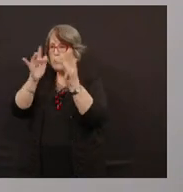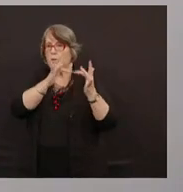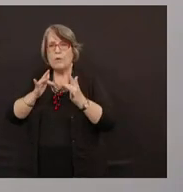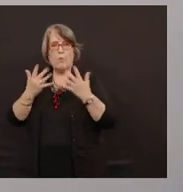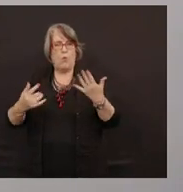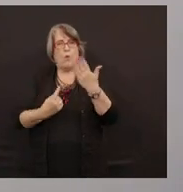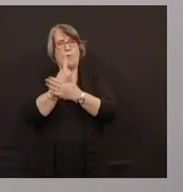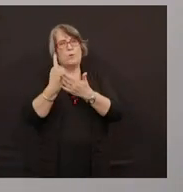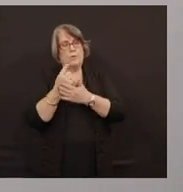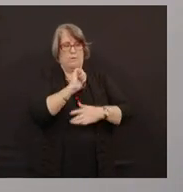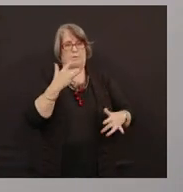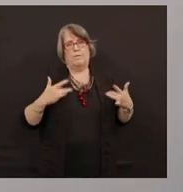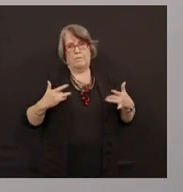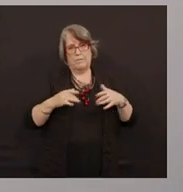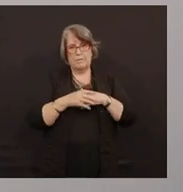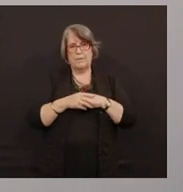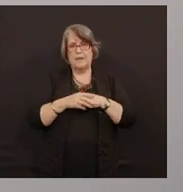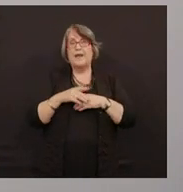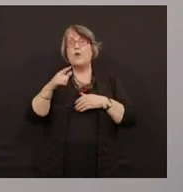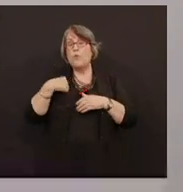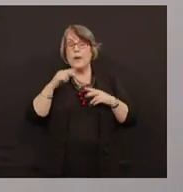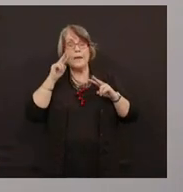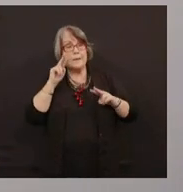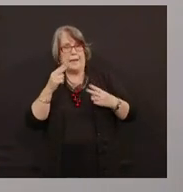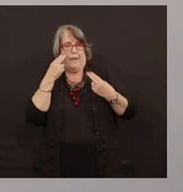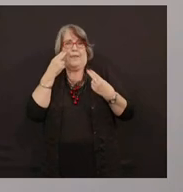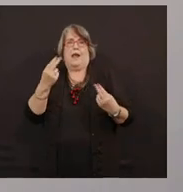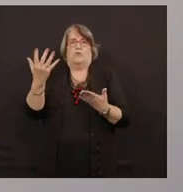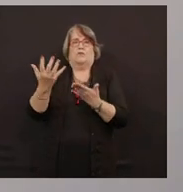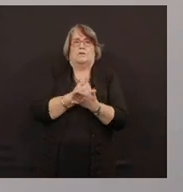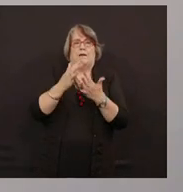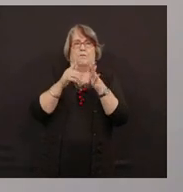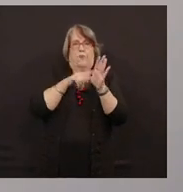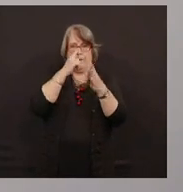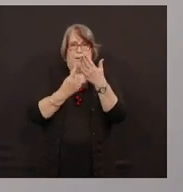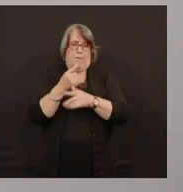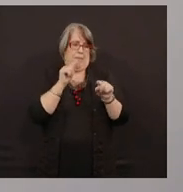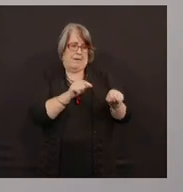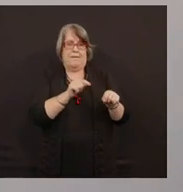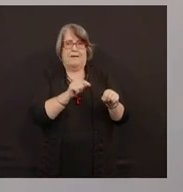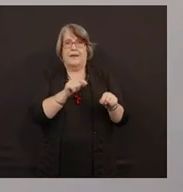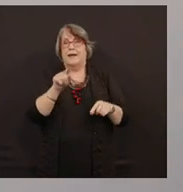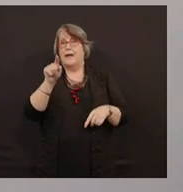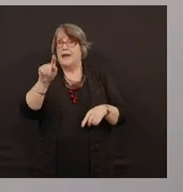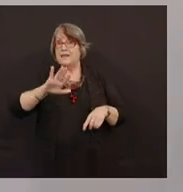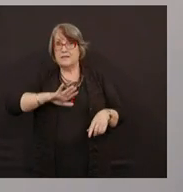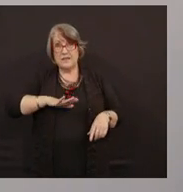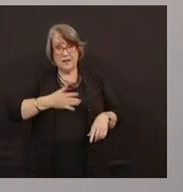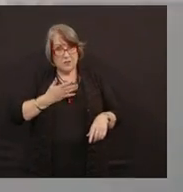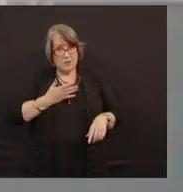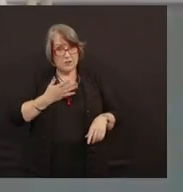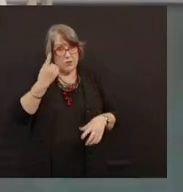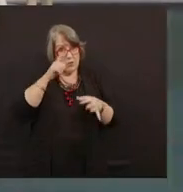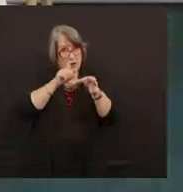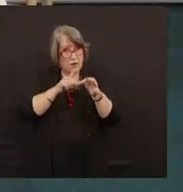more opportunities in their life, this is where we see the natural safeguards occurring. And it's interesting because one of the questions